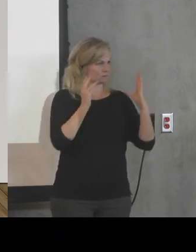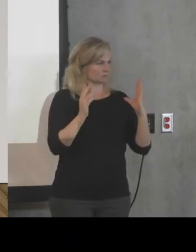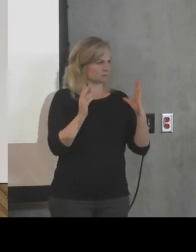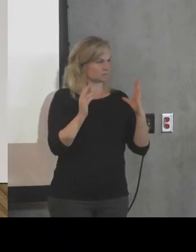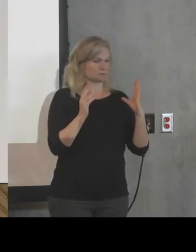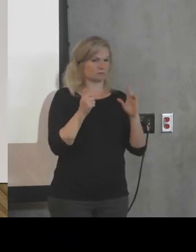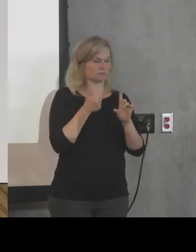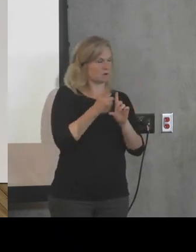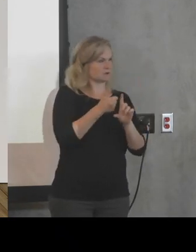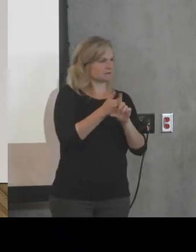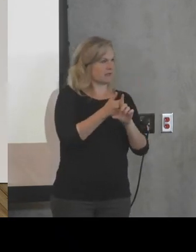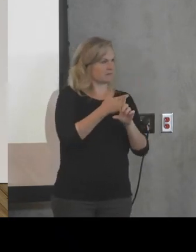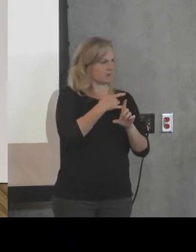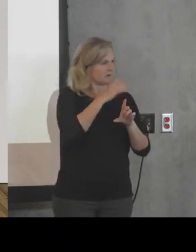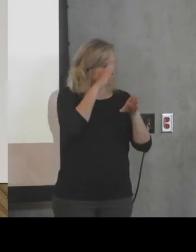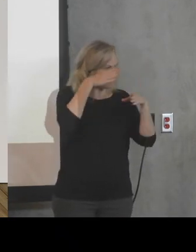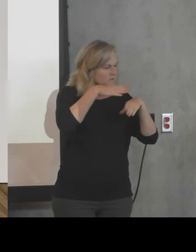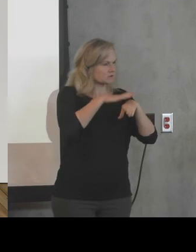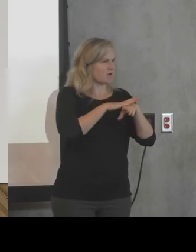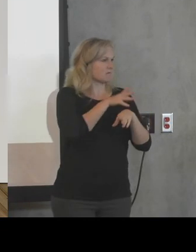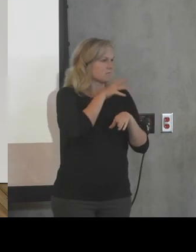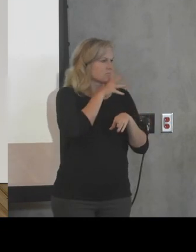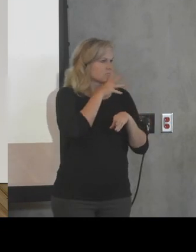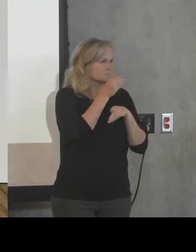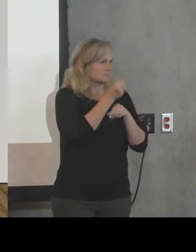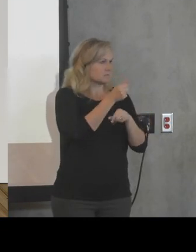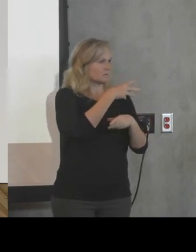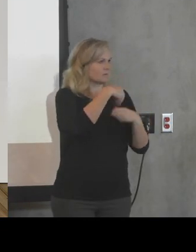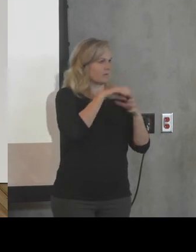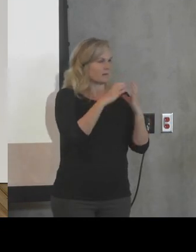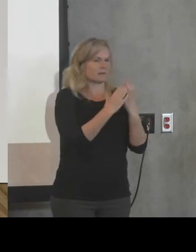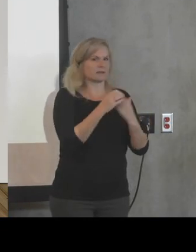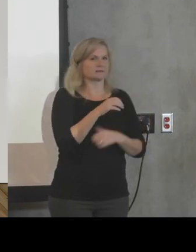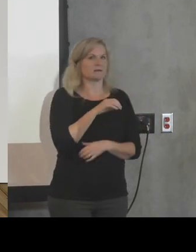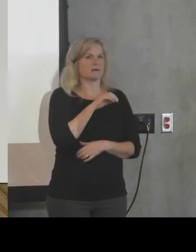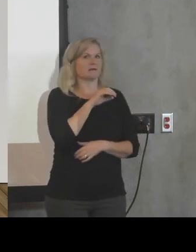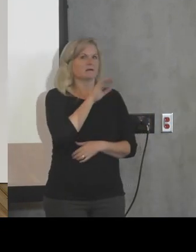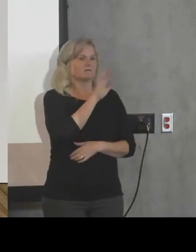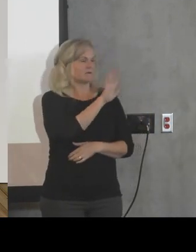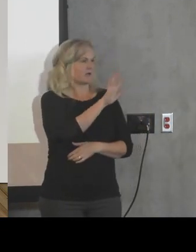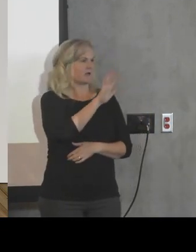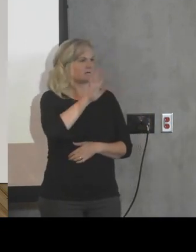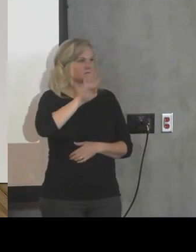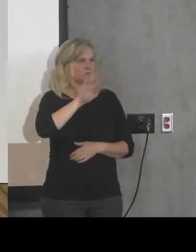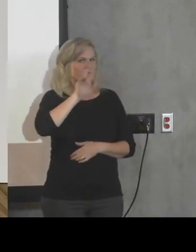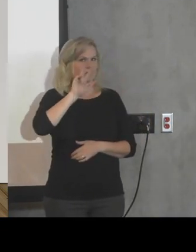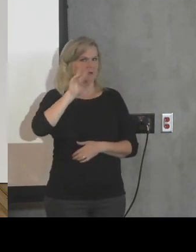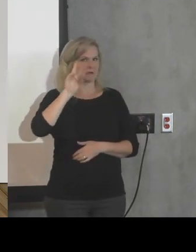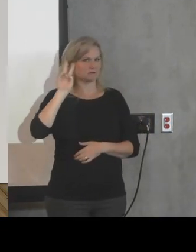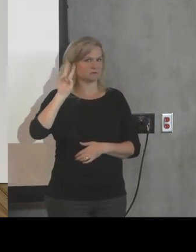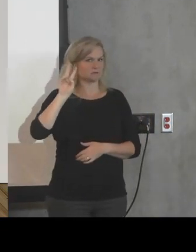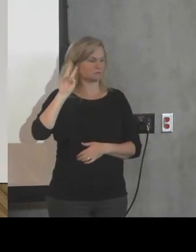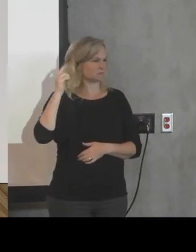on articulation in her classroom. 5, 4, 3, 2,